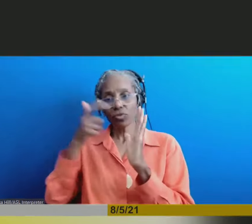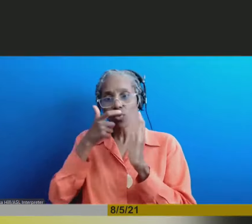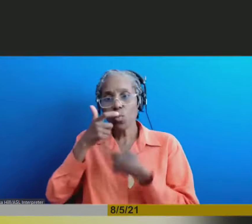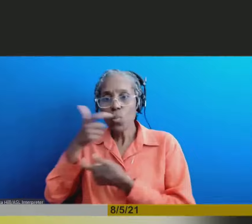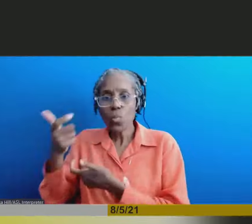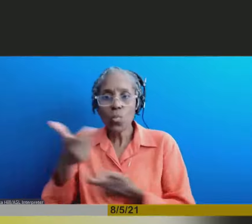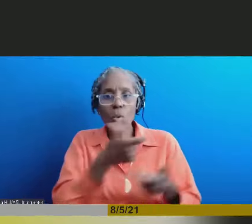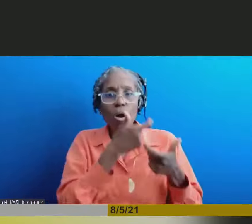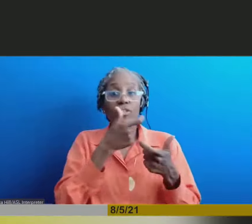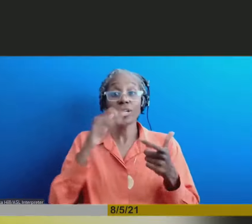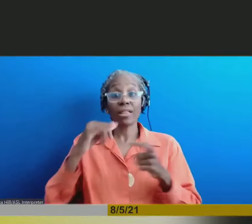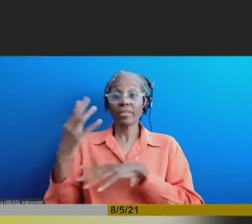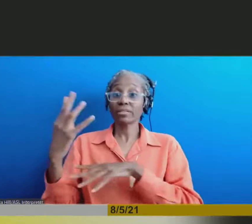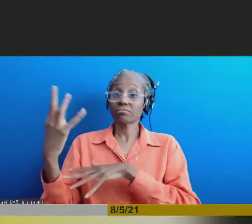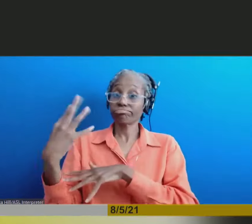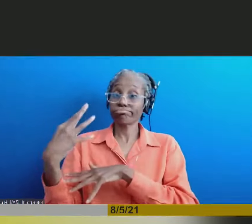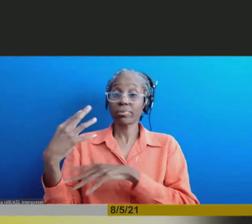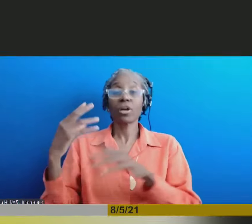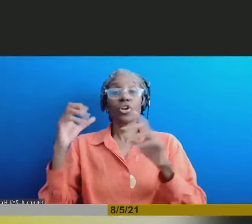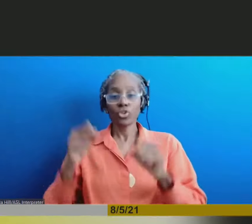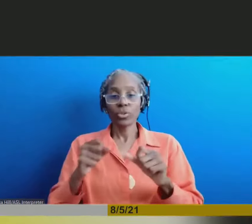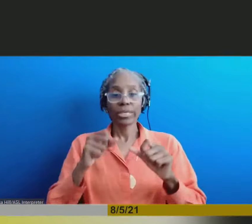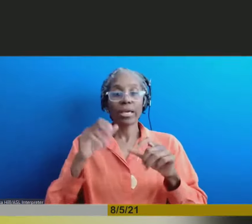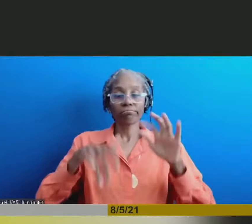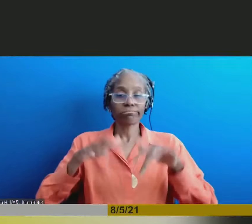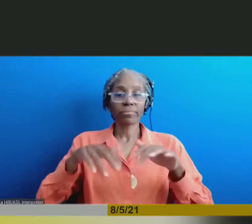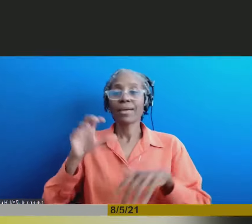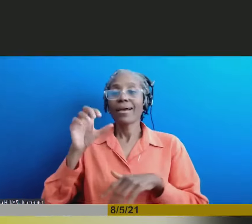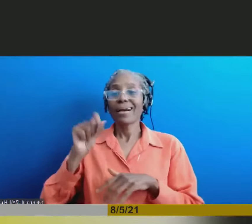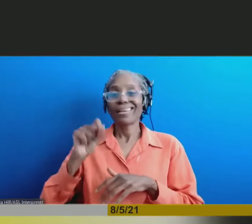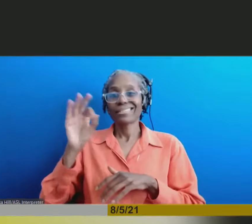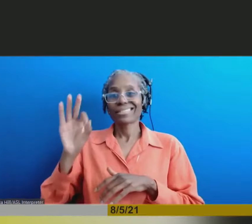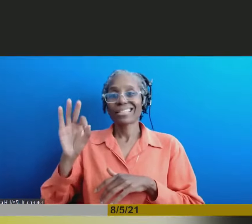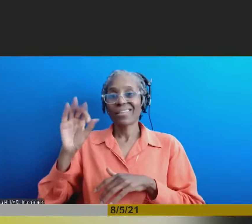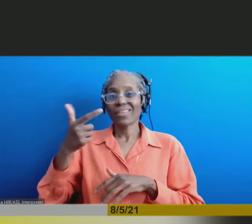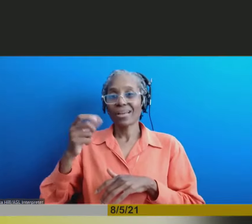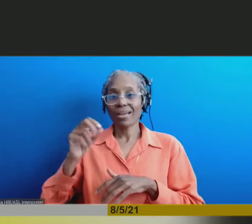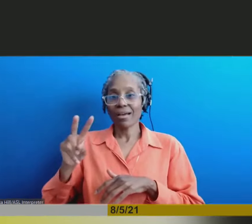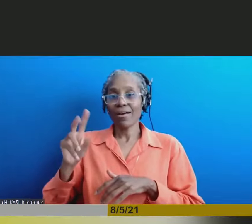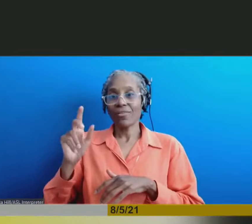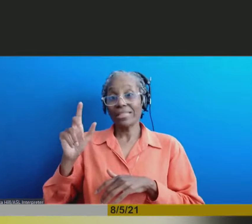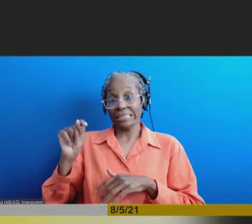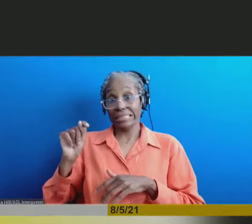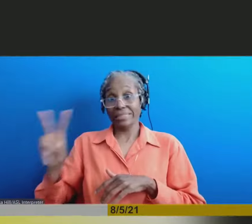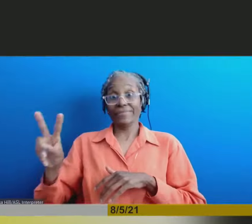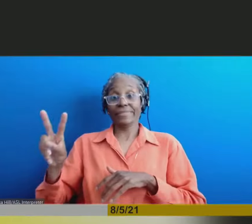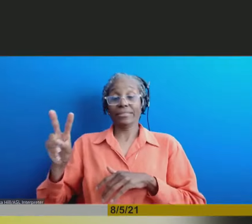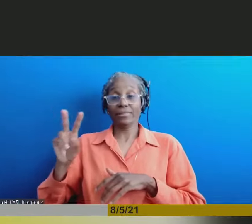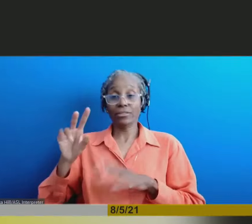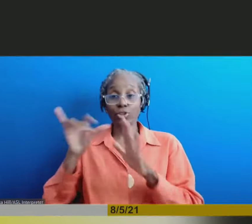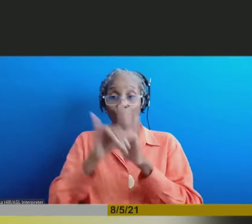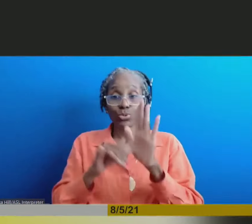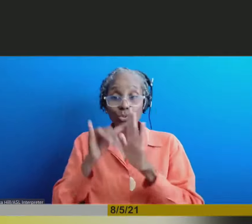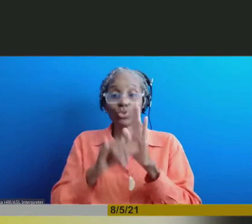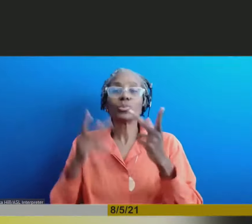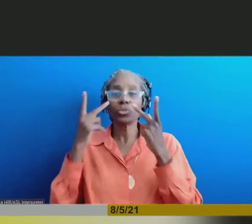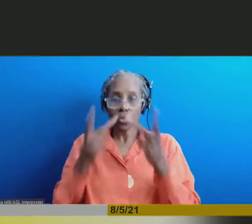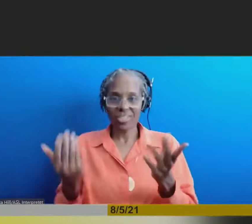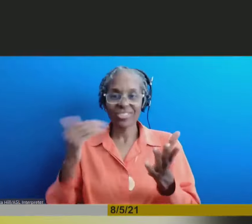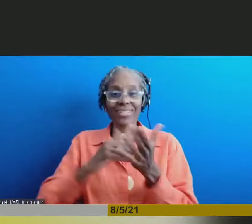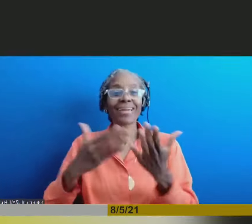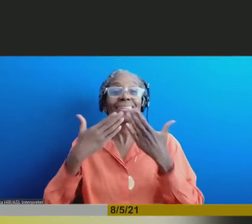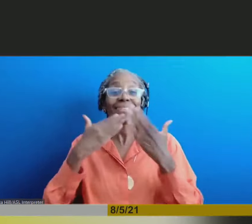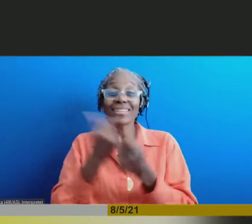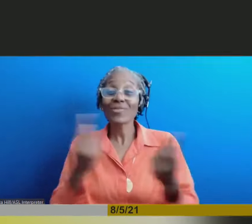review the recording, it'll be available on SFGovTV's YouTube channel. So thanks, everyone, and hope you have a wonderful day.